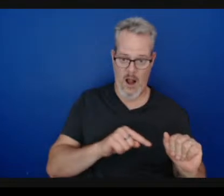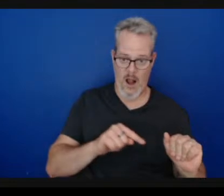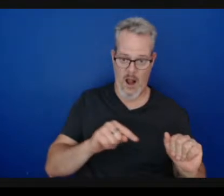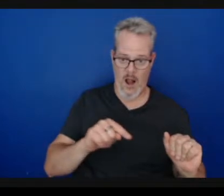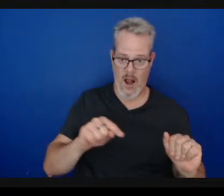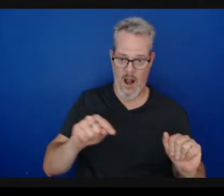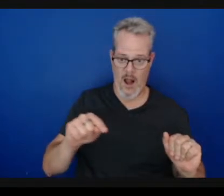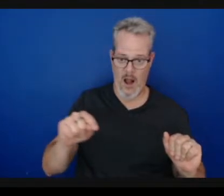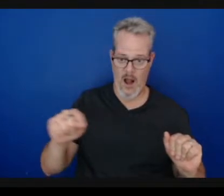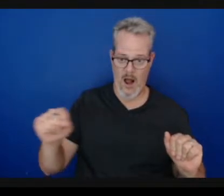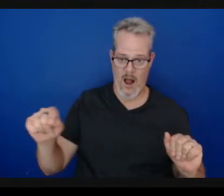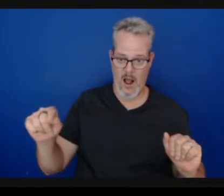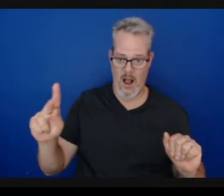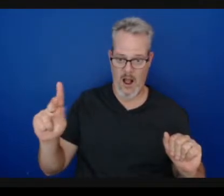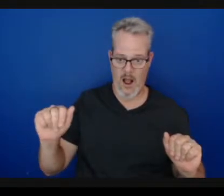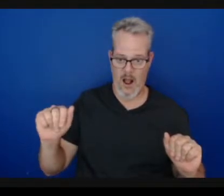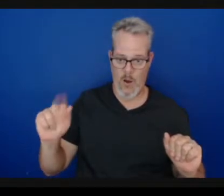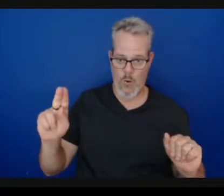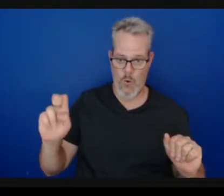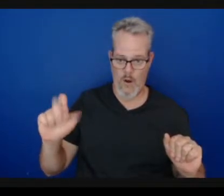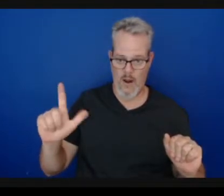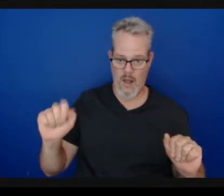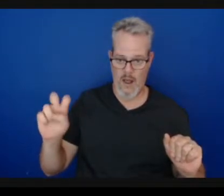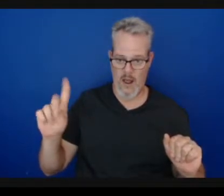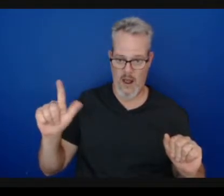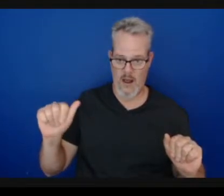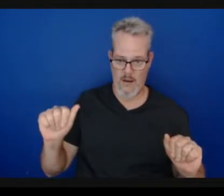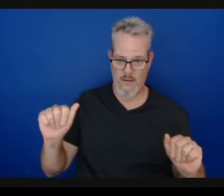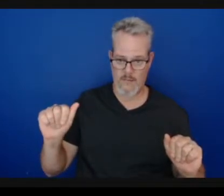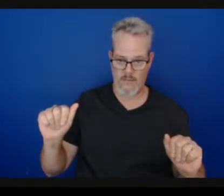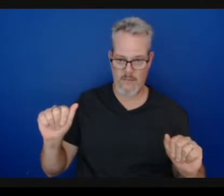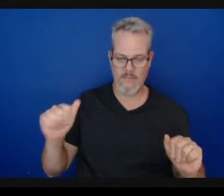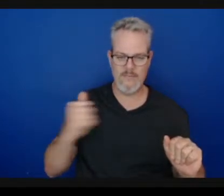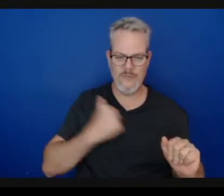Kaualeao in the east. I'm sorry about that name there.